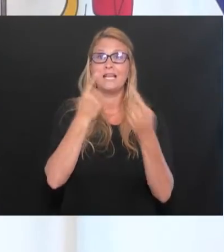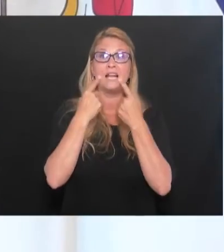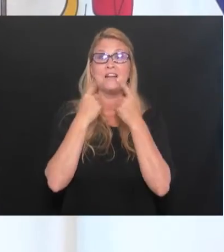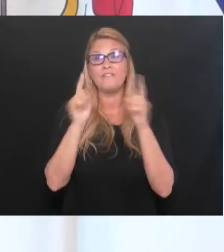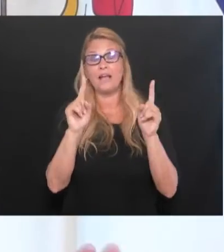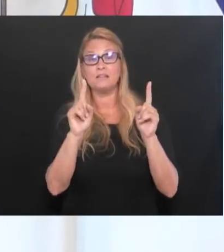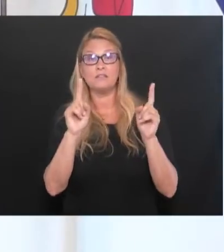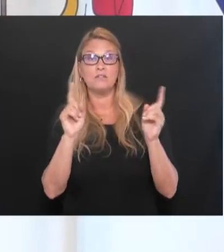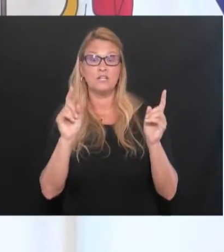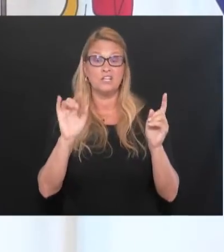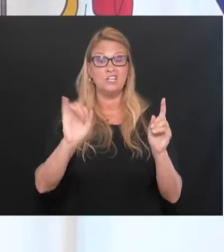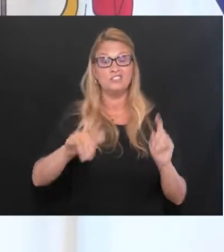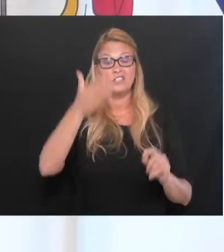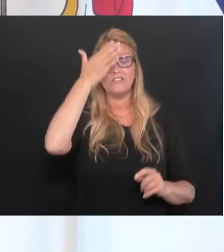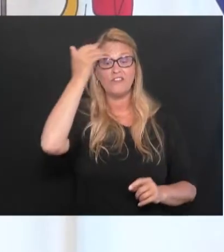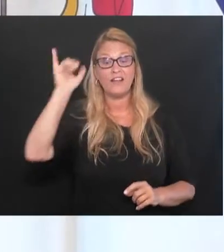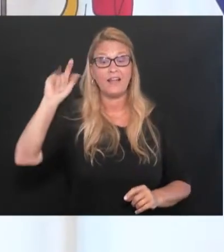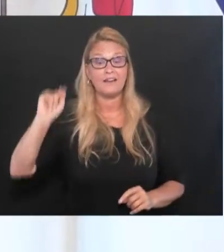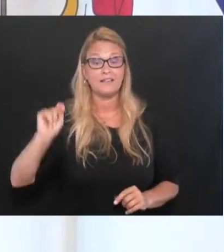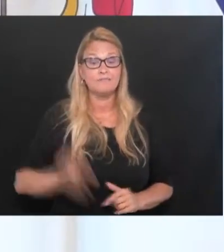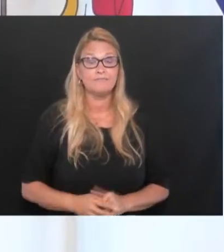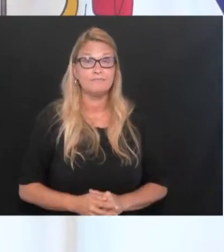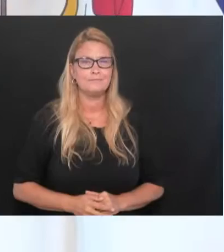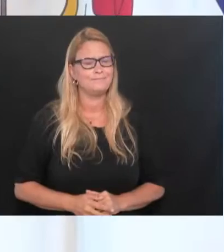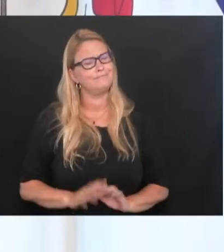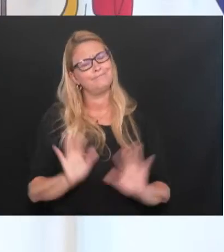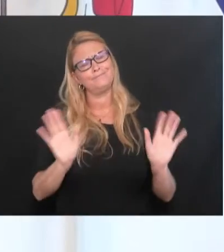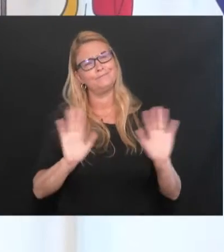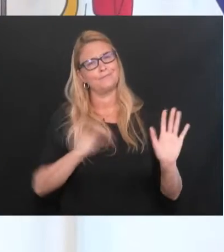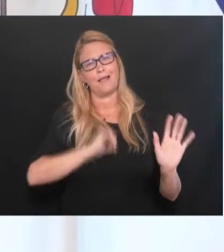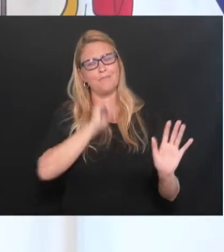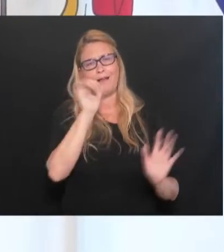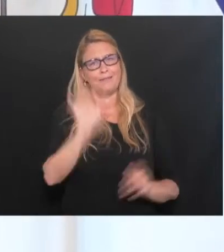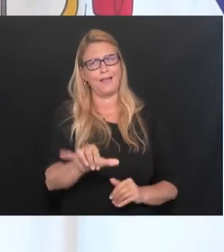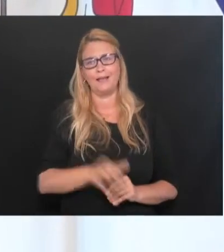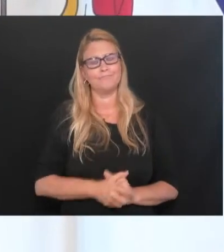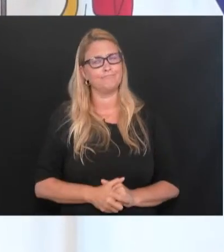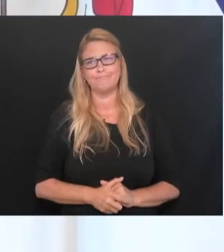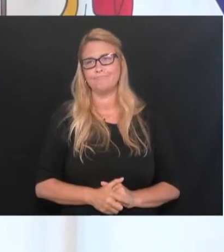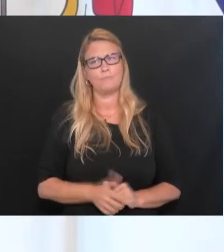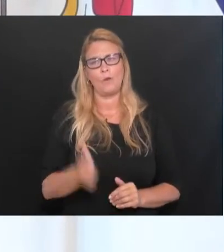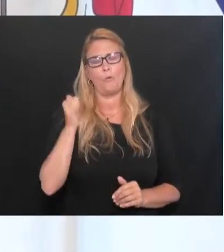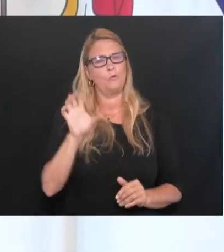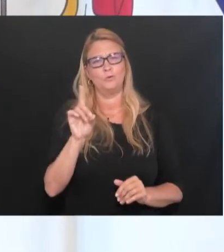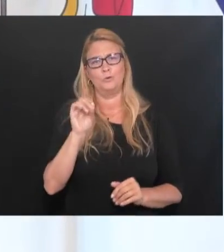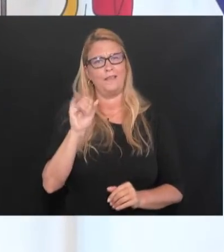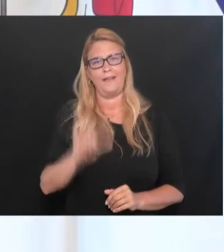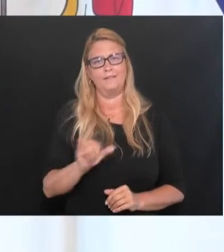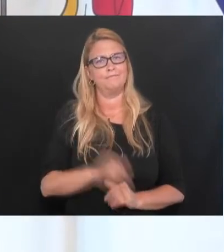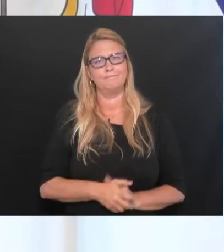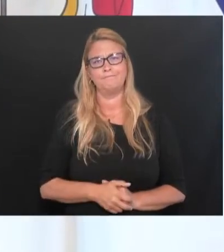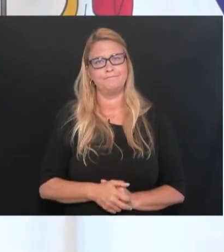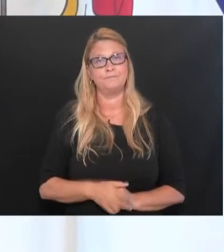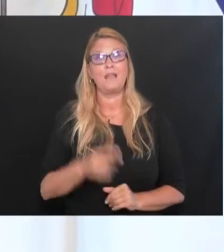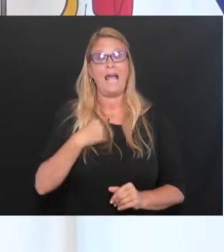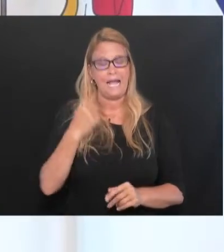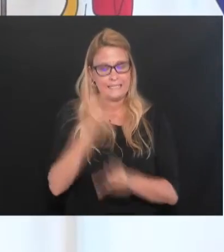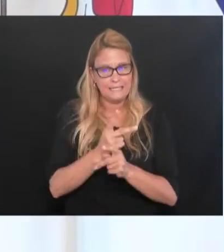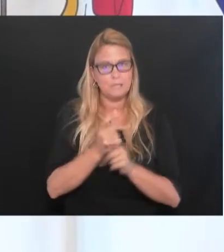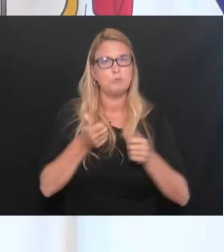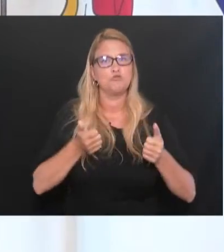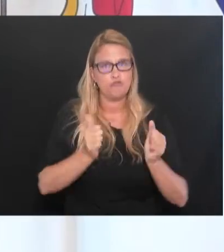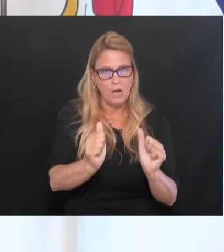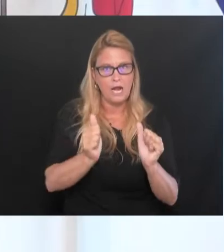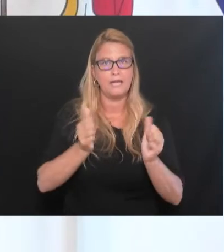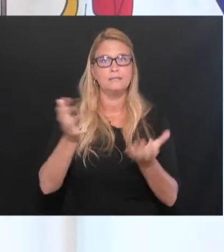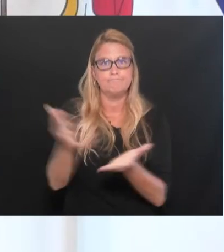just forget about it. Well, I'm not willing to do that. I'm not willing to do that at all. I'm going to keep trying, and